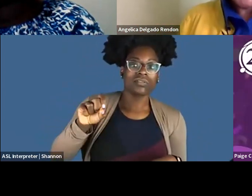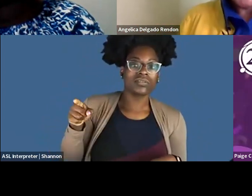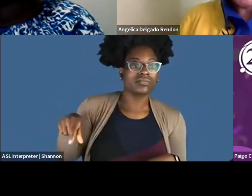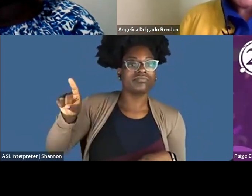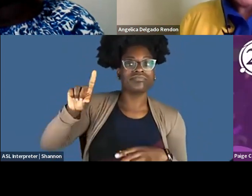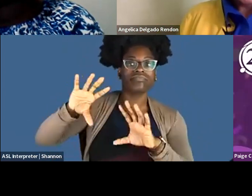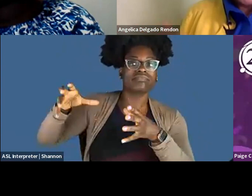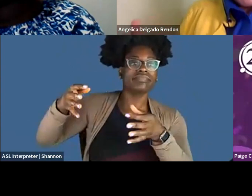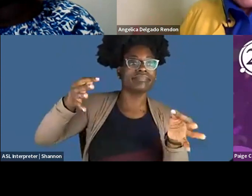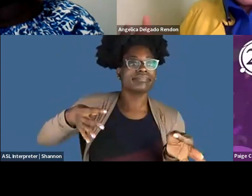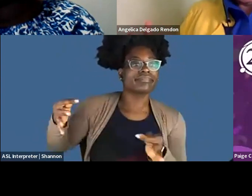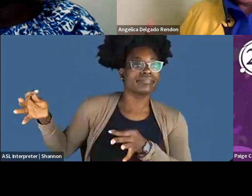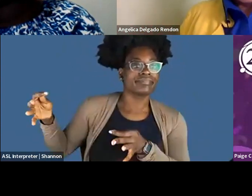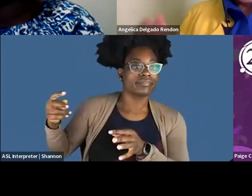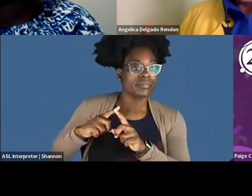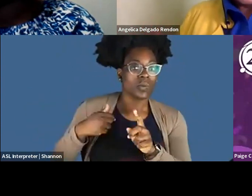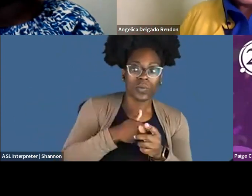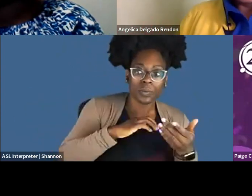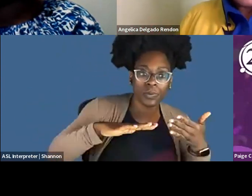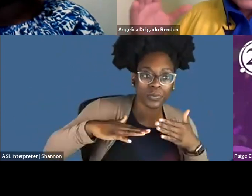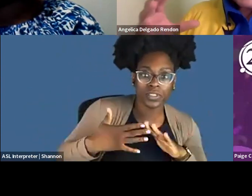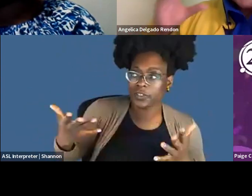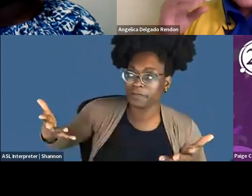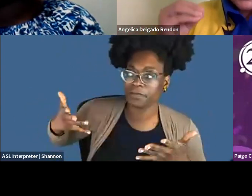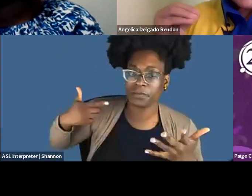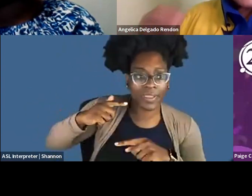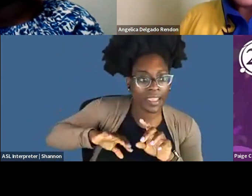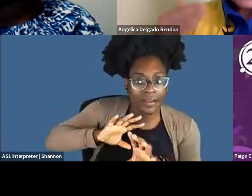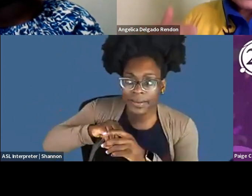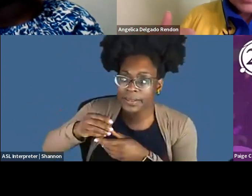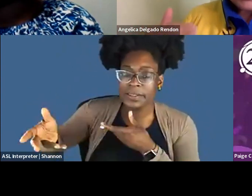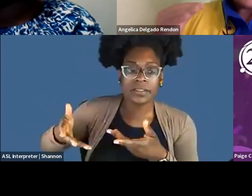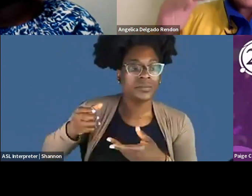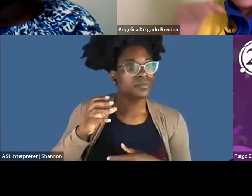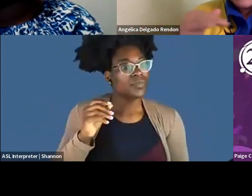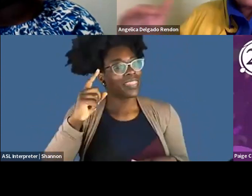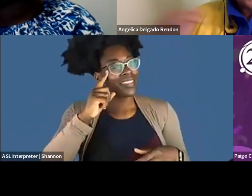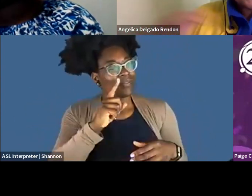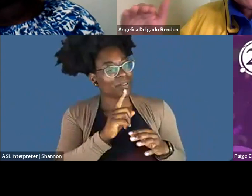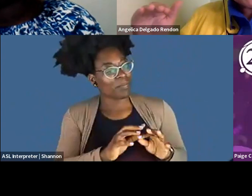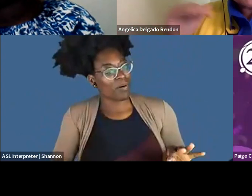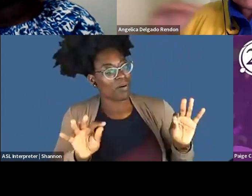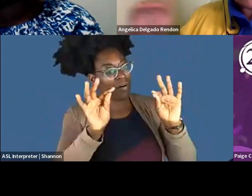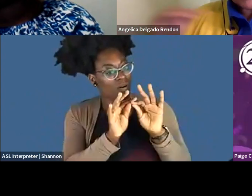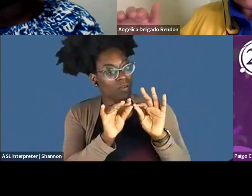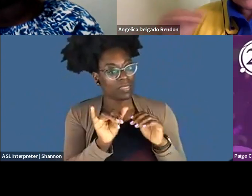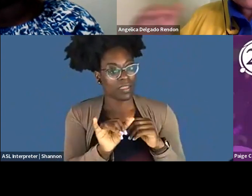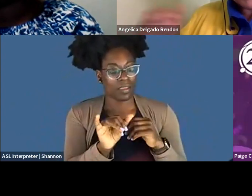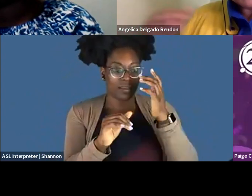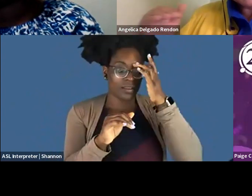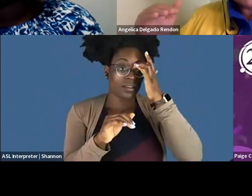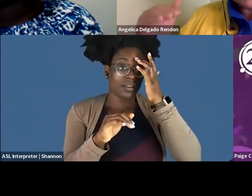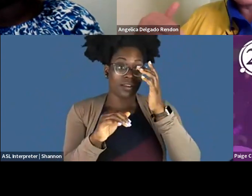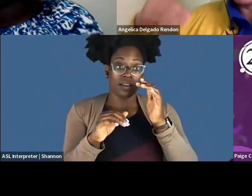decisions. And so I do feel it's very important from a partnership, like